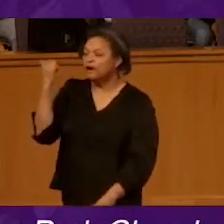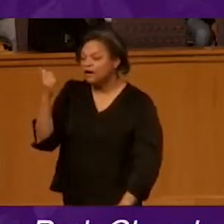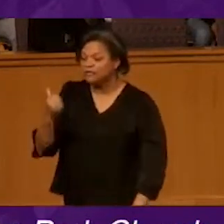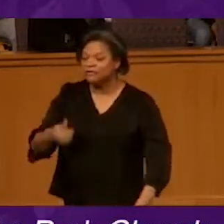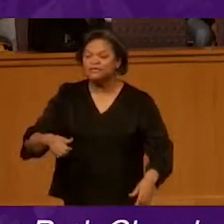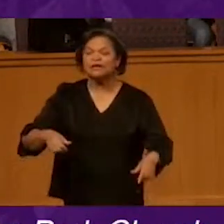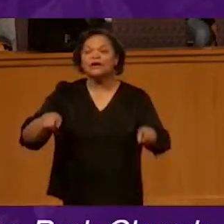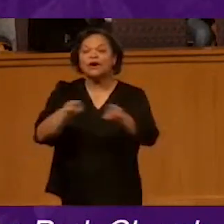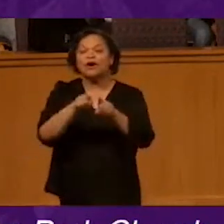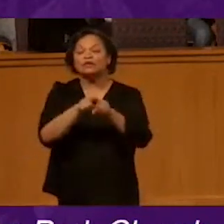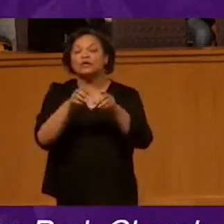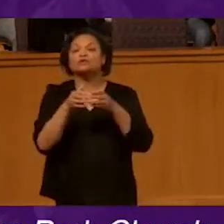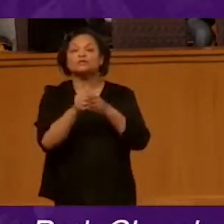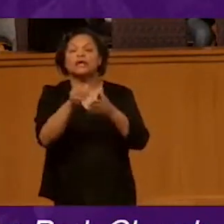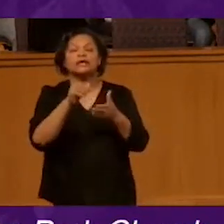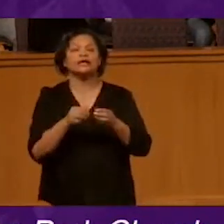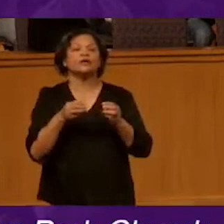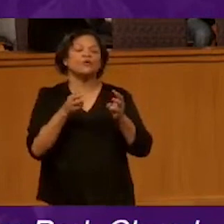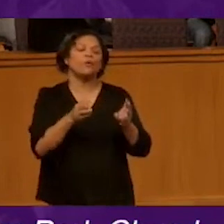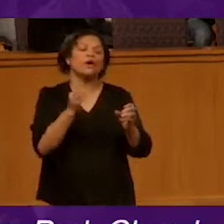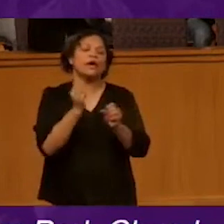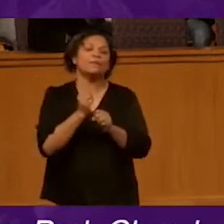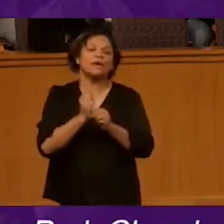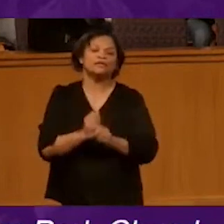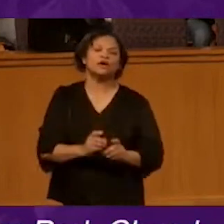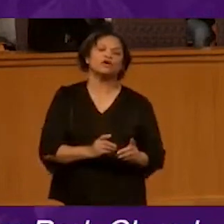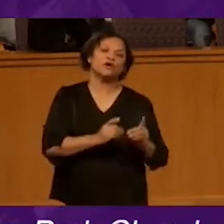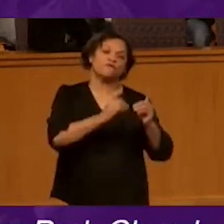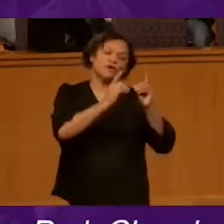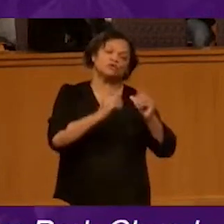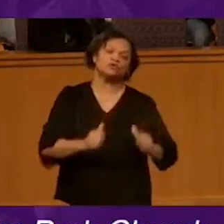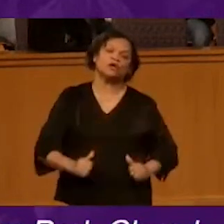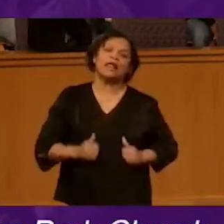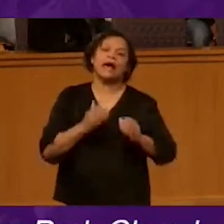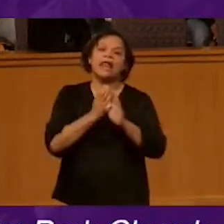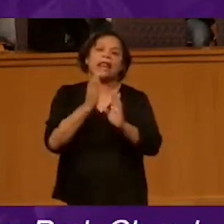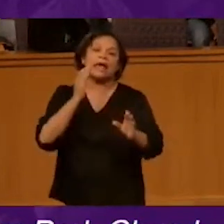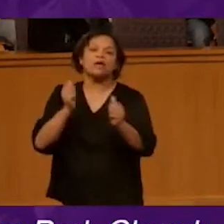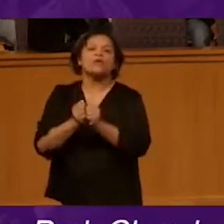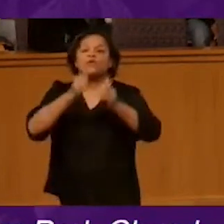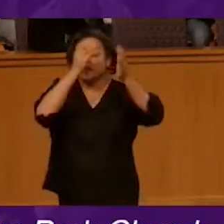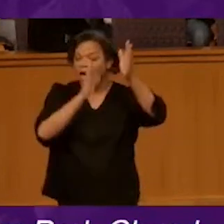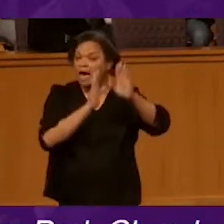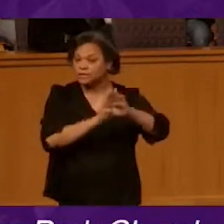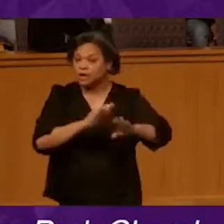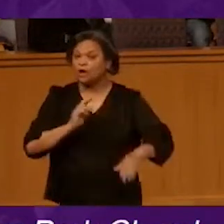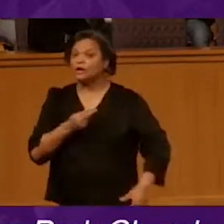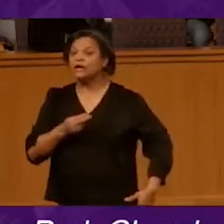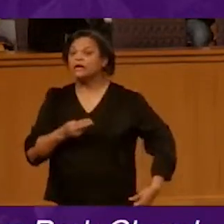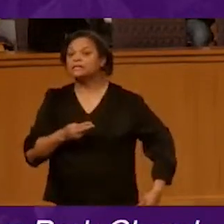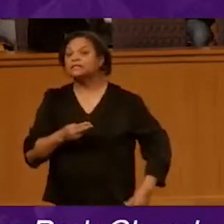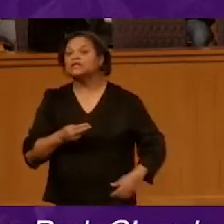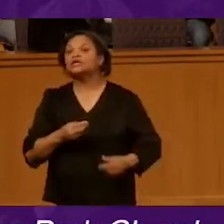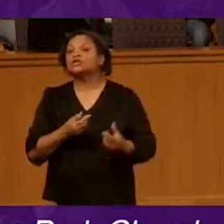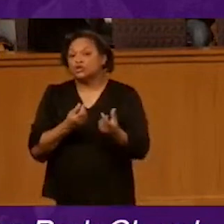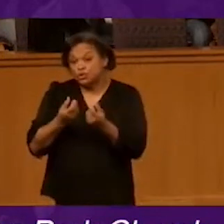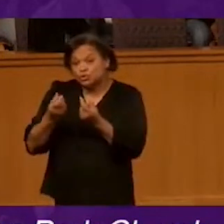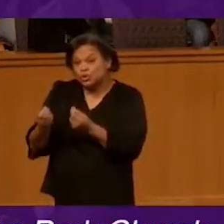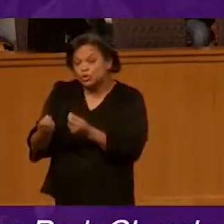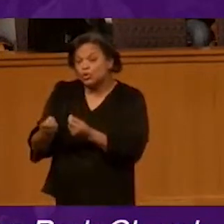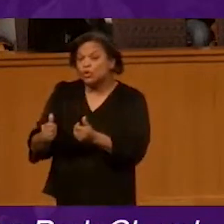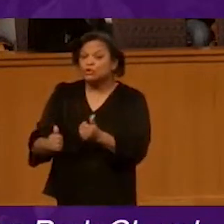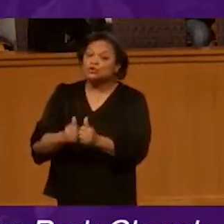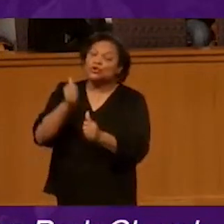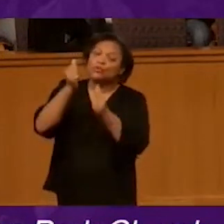led us in a way of making sure that our devotional lives are in alignment with what God has called us to be and called us to do. So